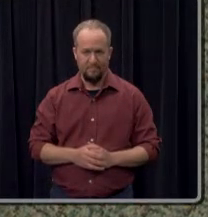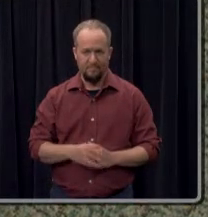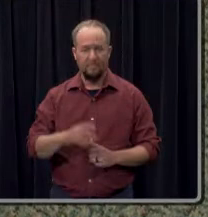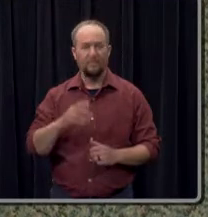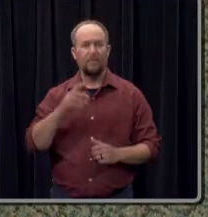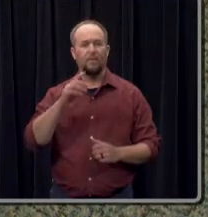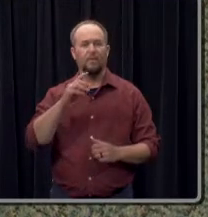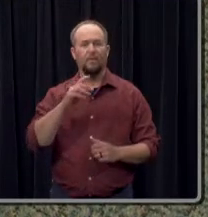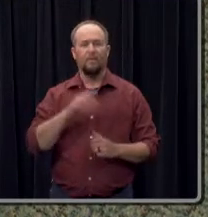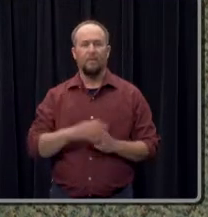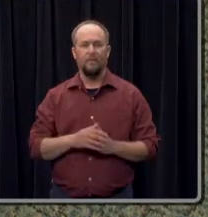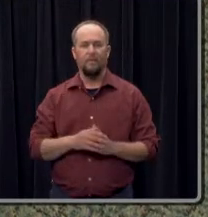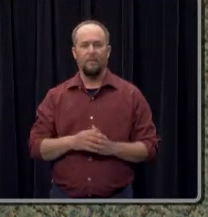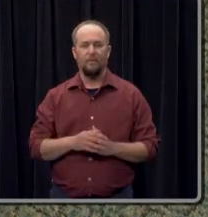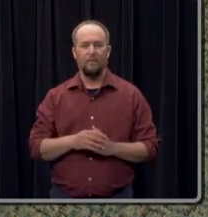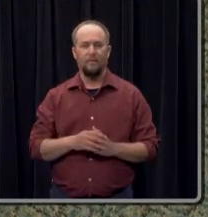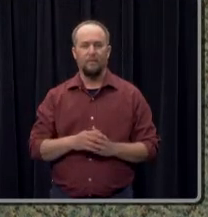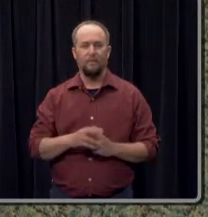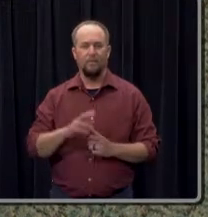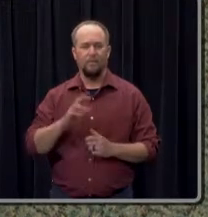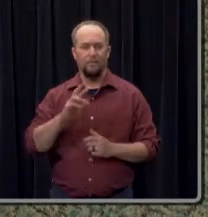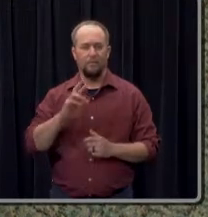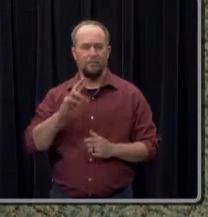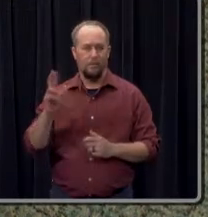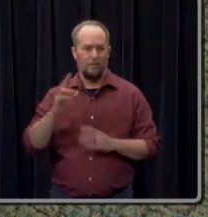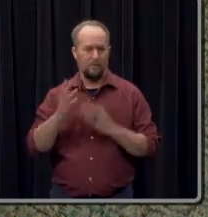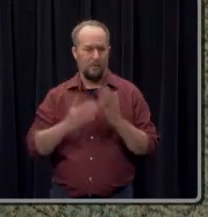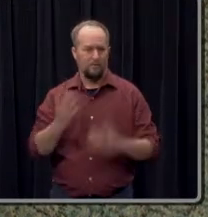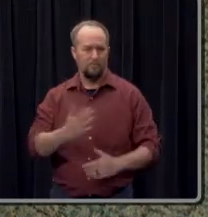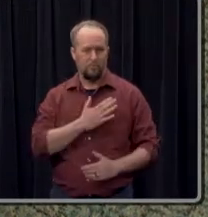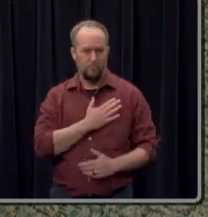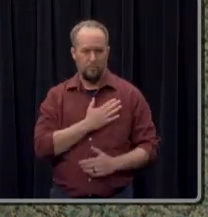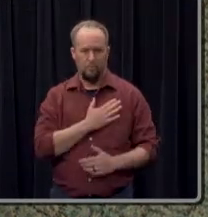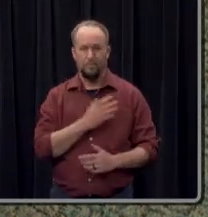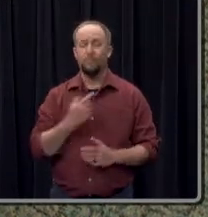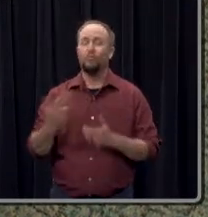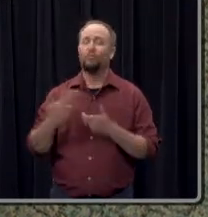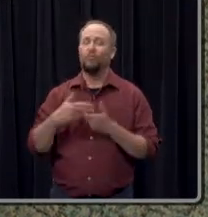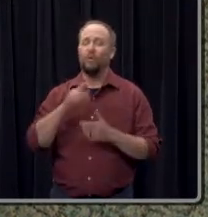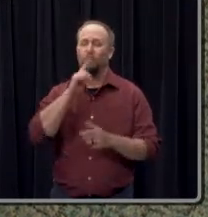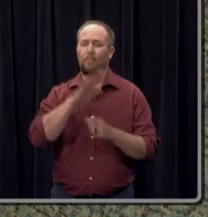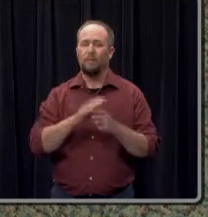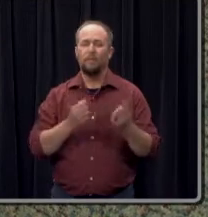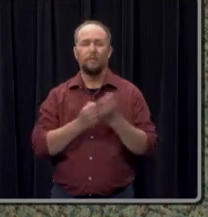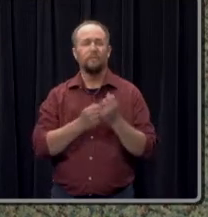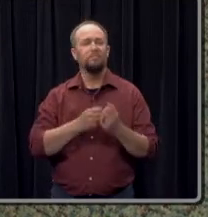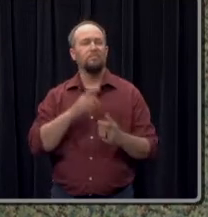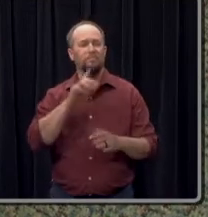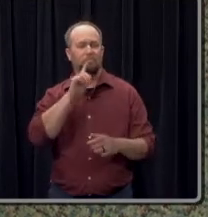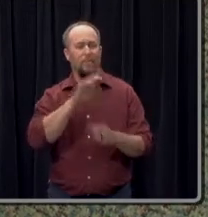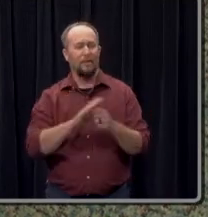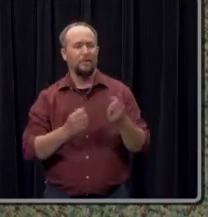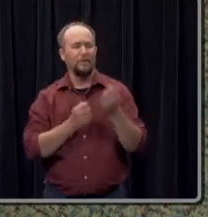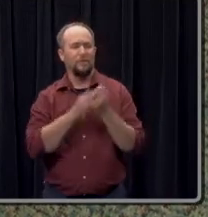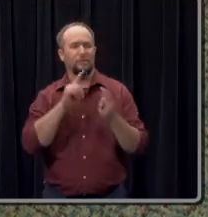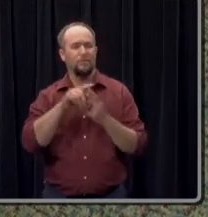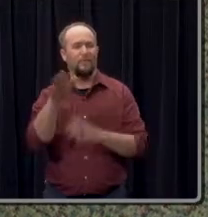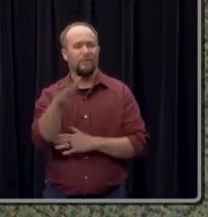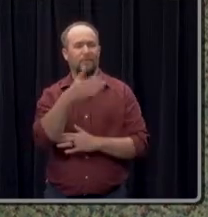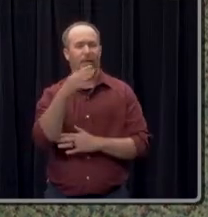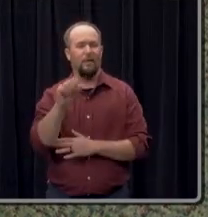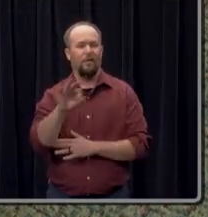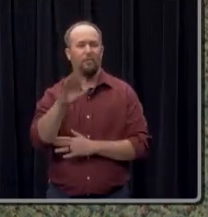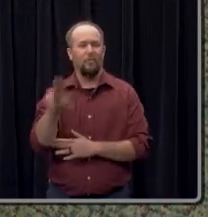Please place your right hand over your heart. Please join me in the Pledge of Allegiance. I pledge allegiance to the